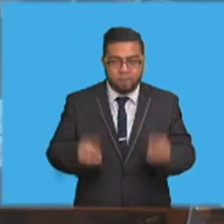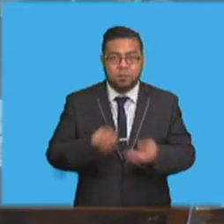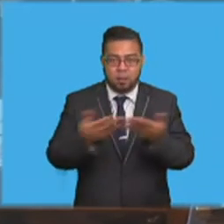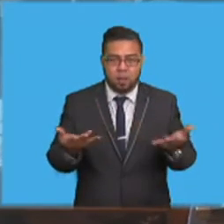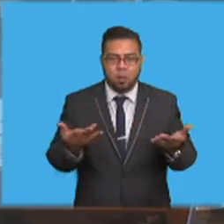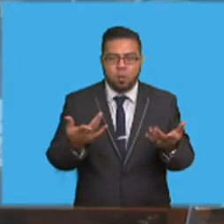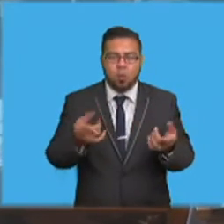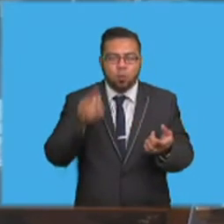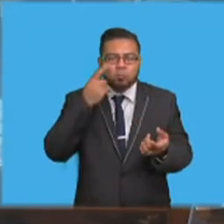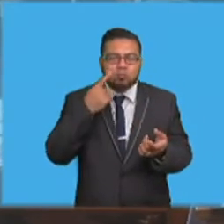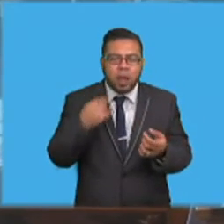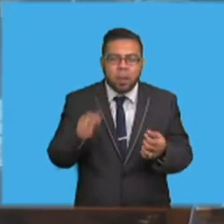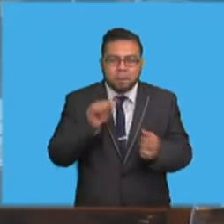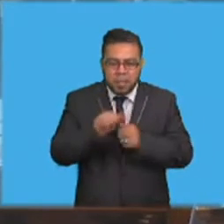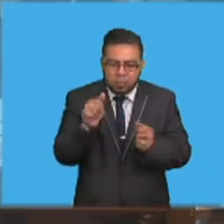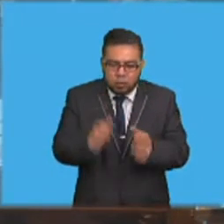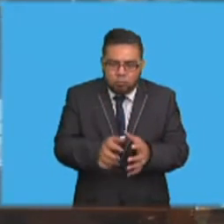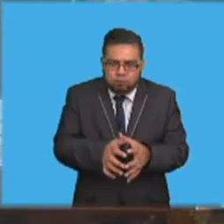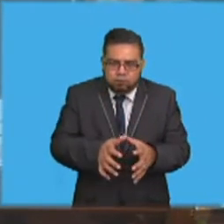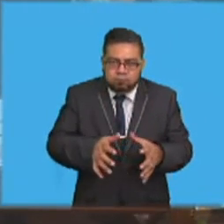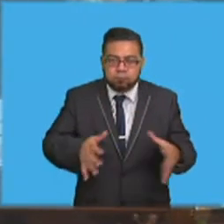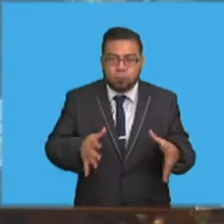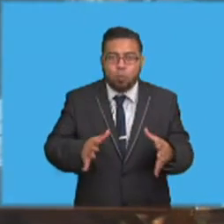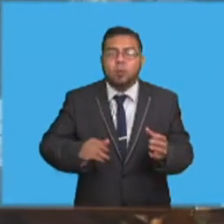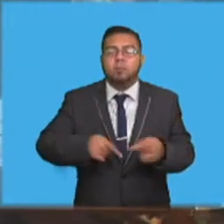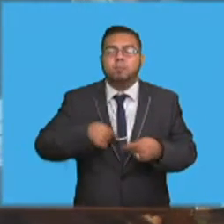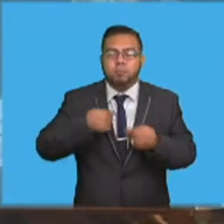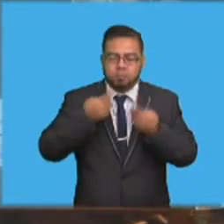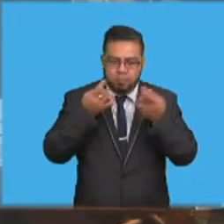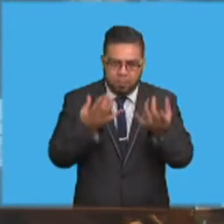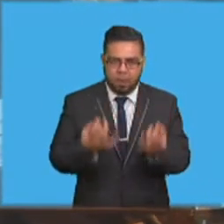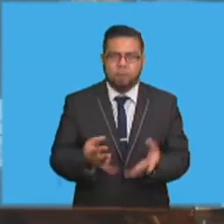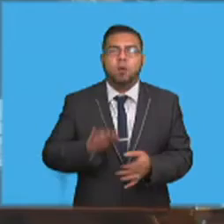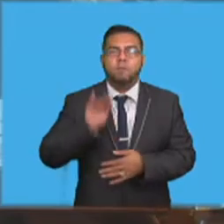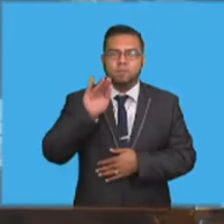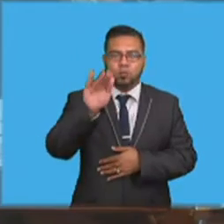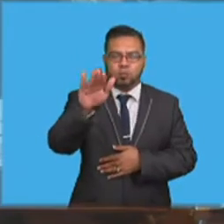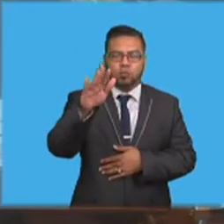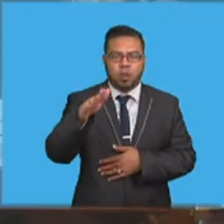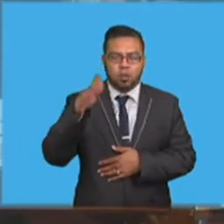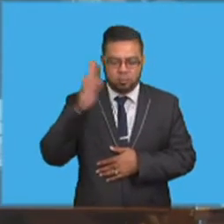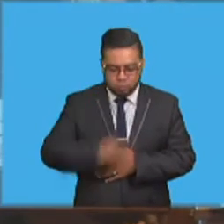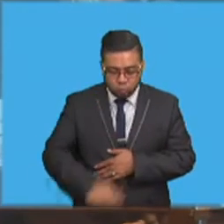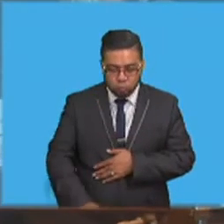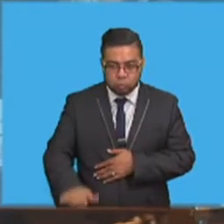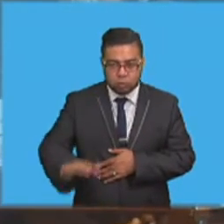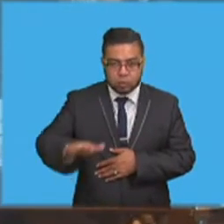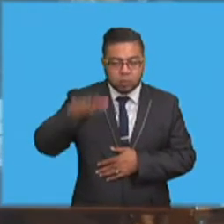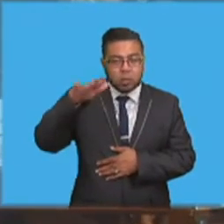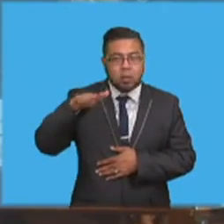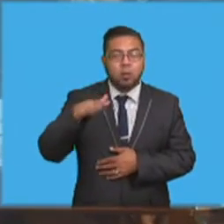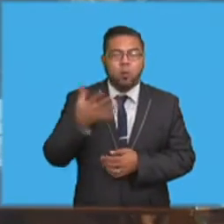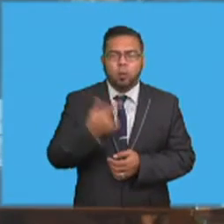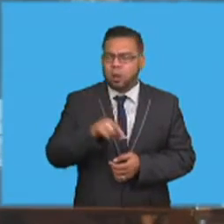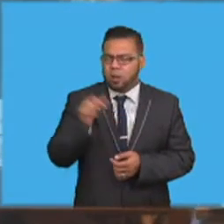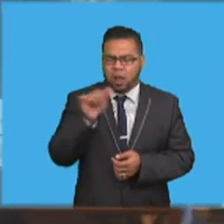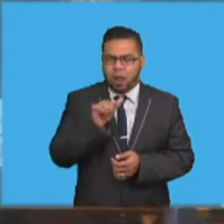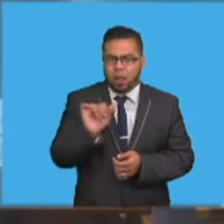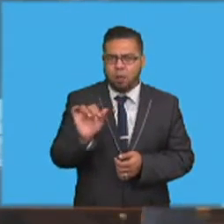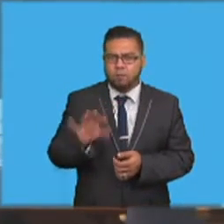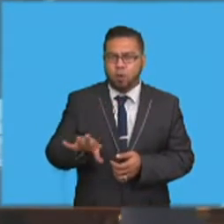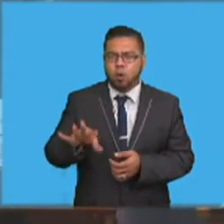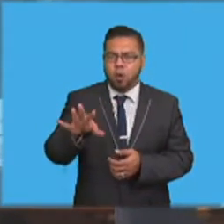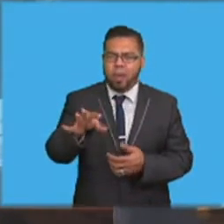stock to a level that will provide for our future generation. Let us not make the mistake of allowing short-term